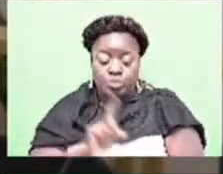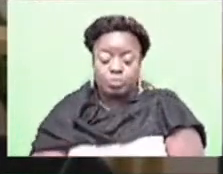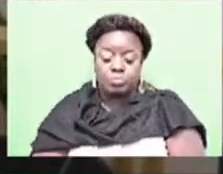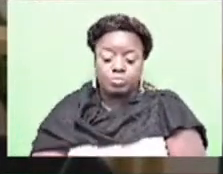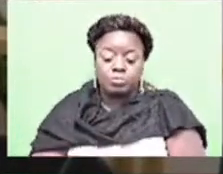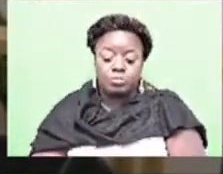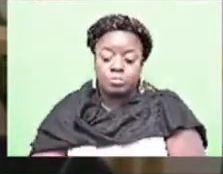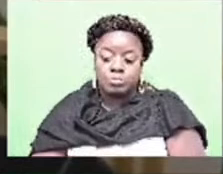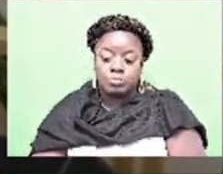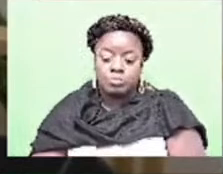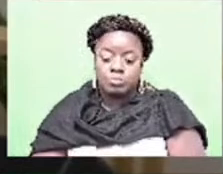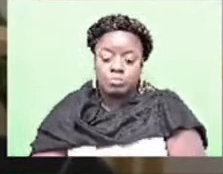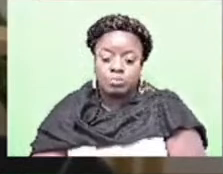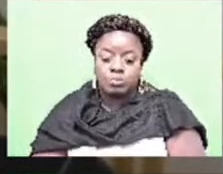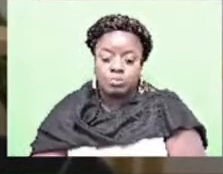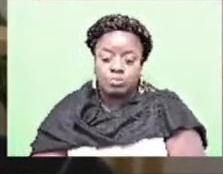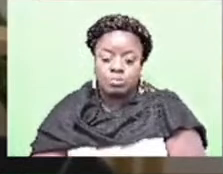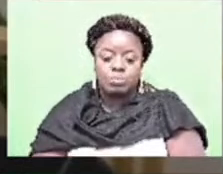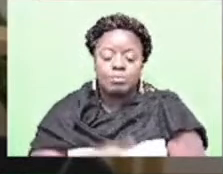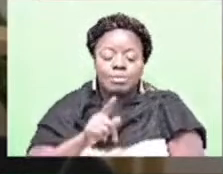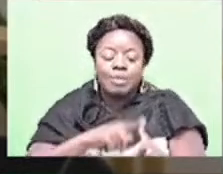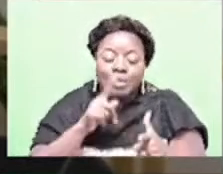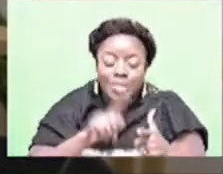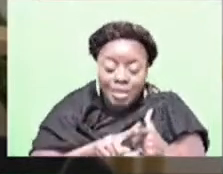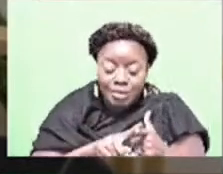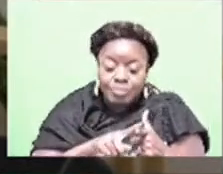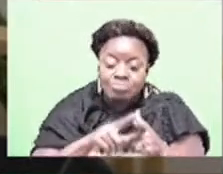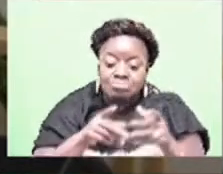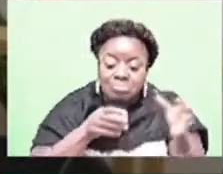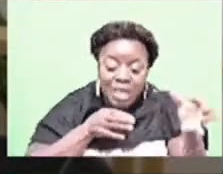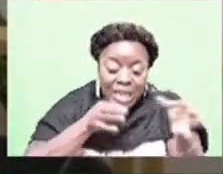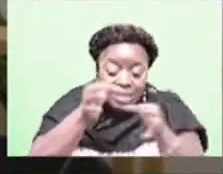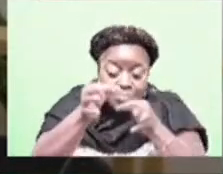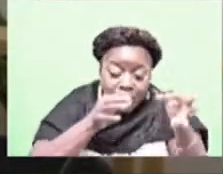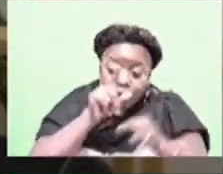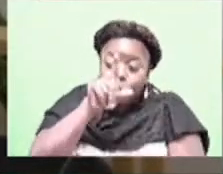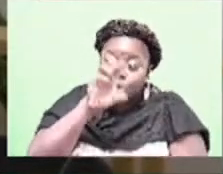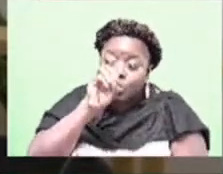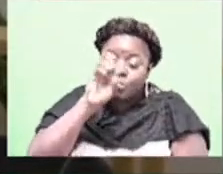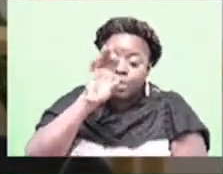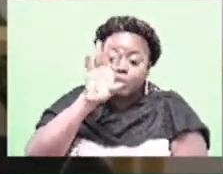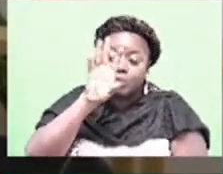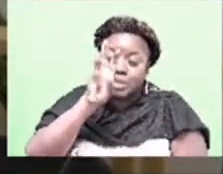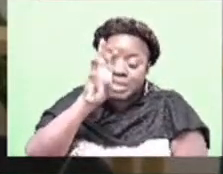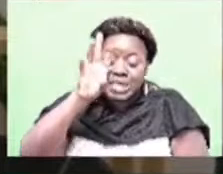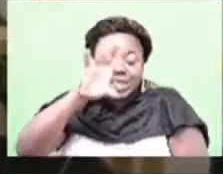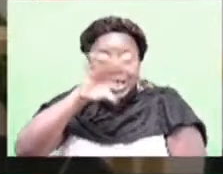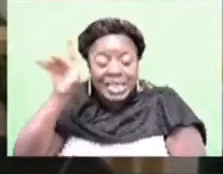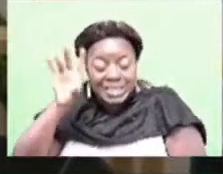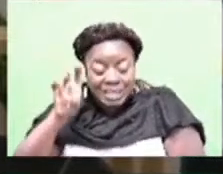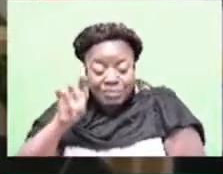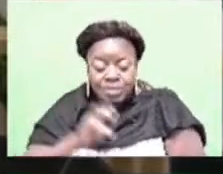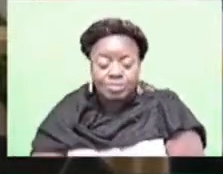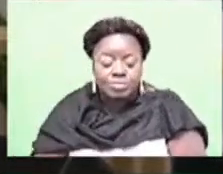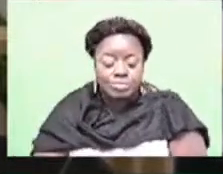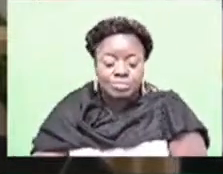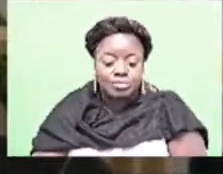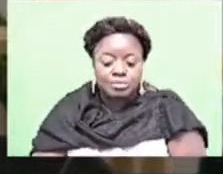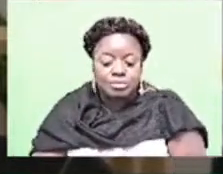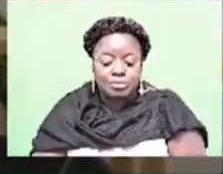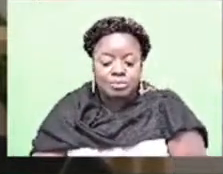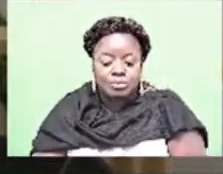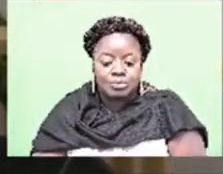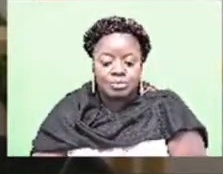at their proposed sections in 105A6 and 7, it says this clause goes a step further than the